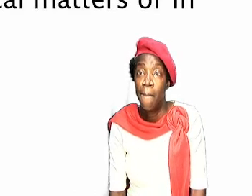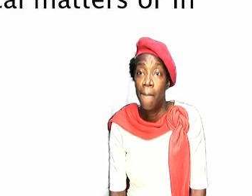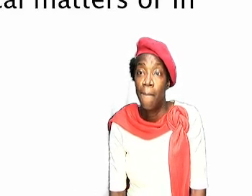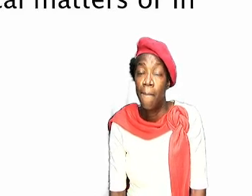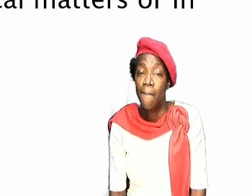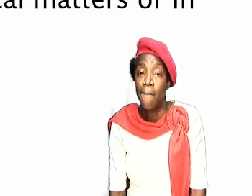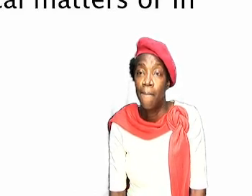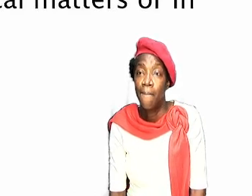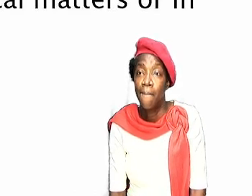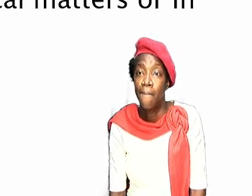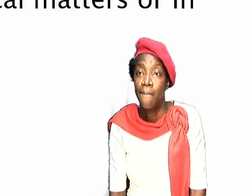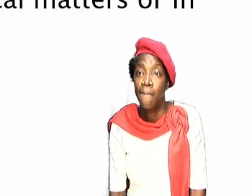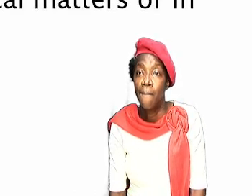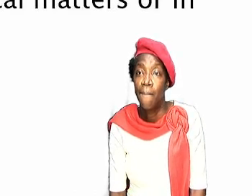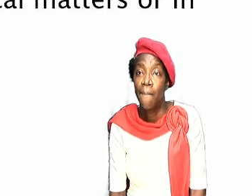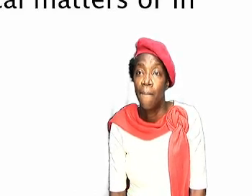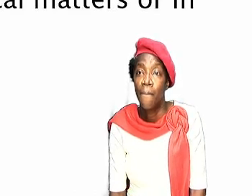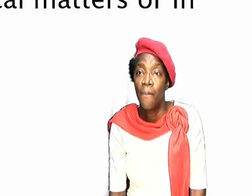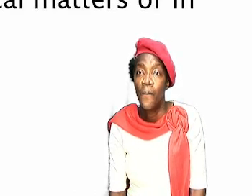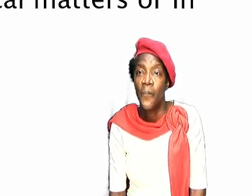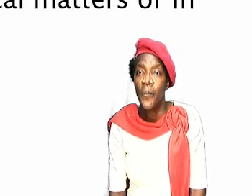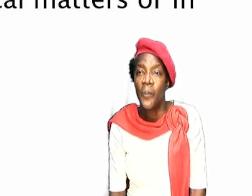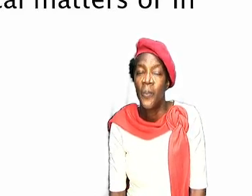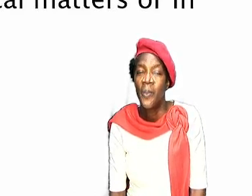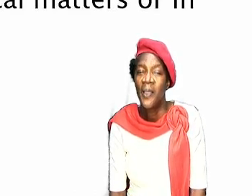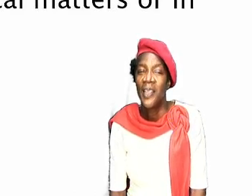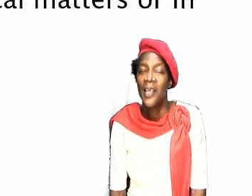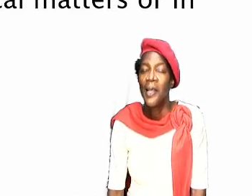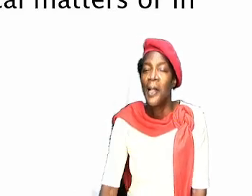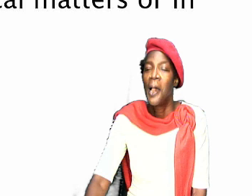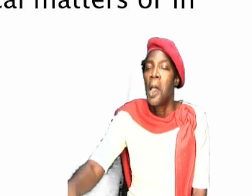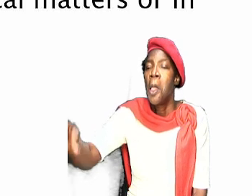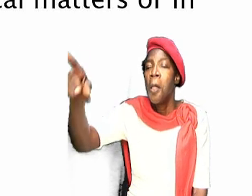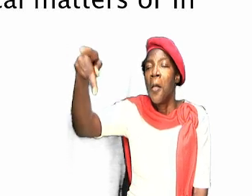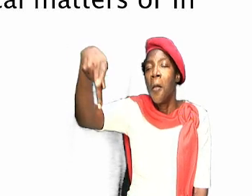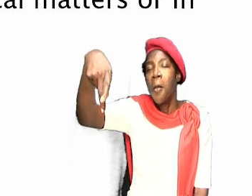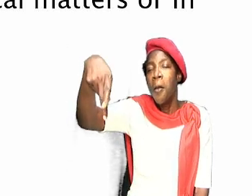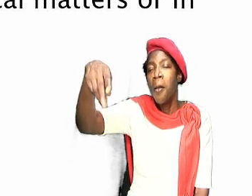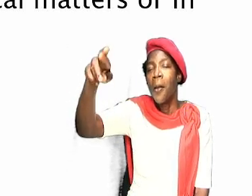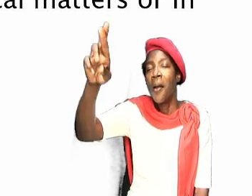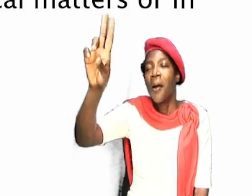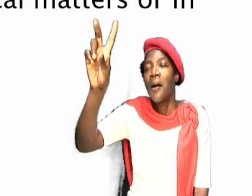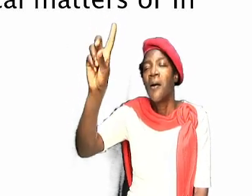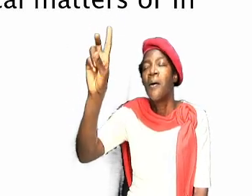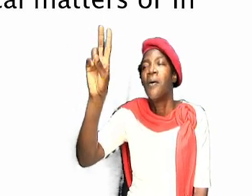he is prudent in matters,